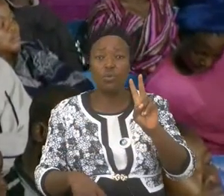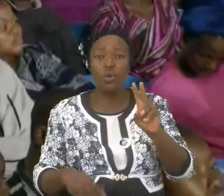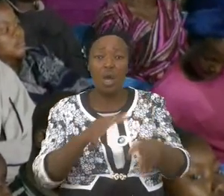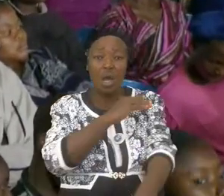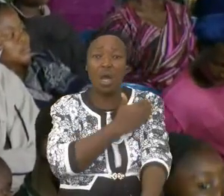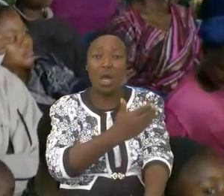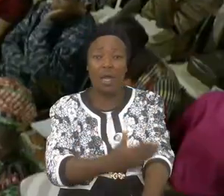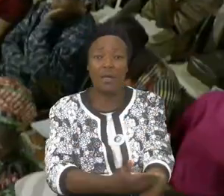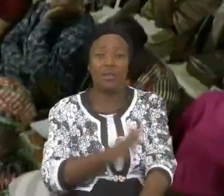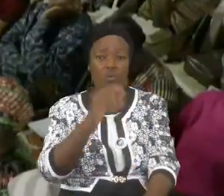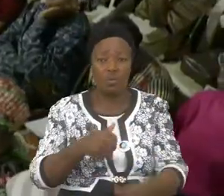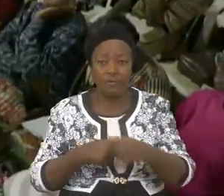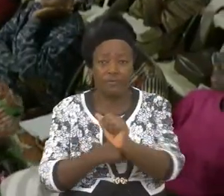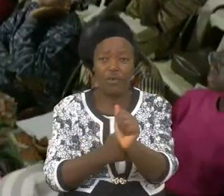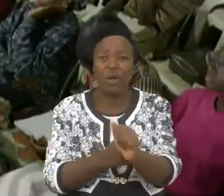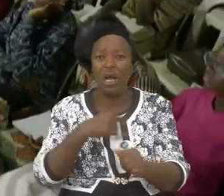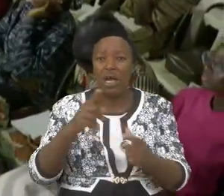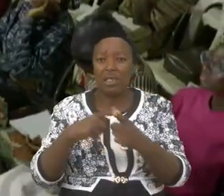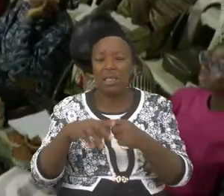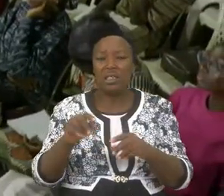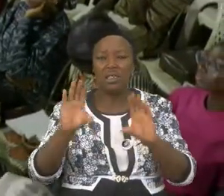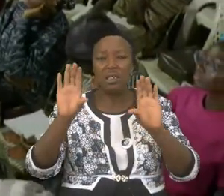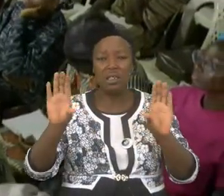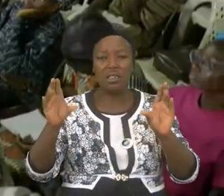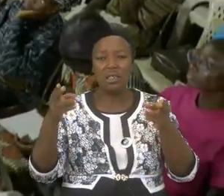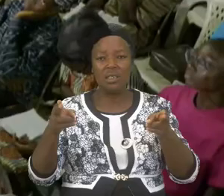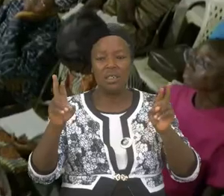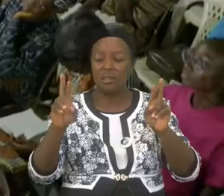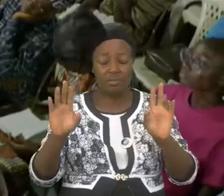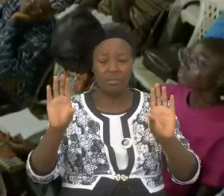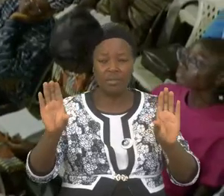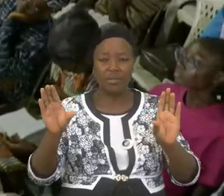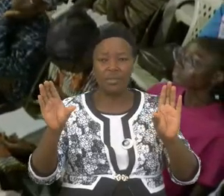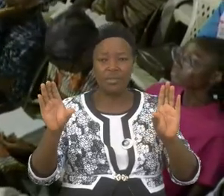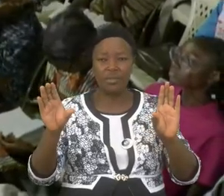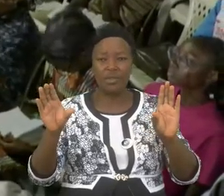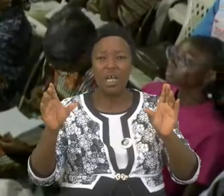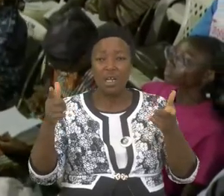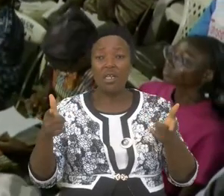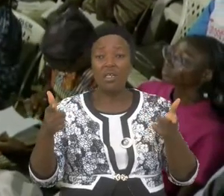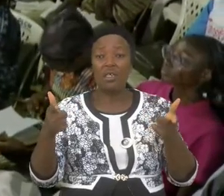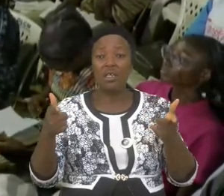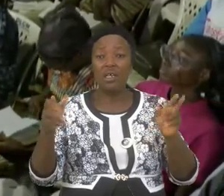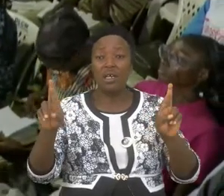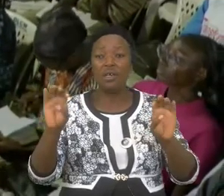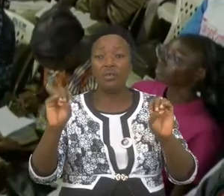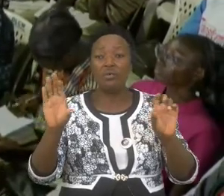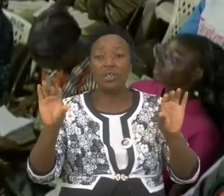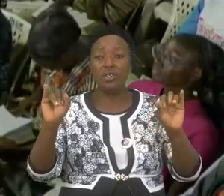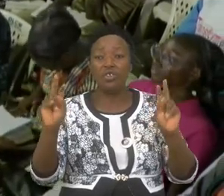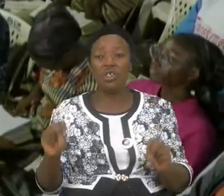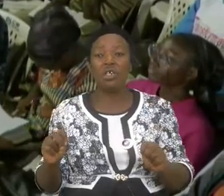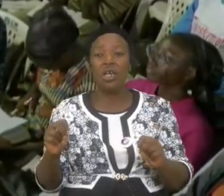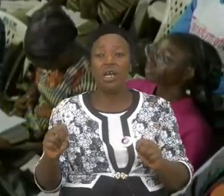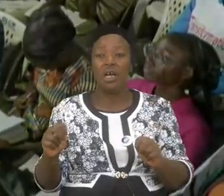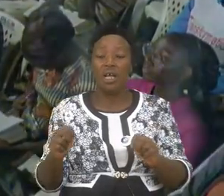Empire will follow. And finally, there'll be the Roman Empire. Empire number